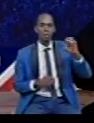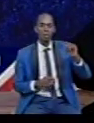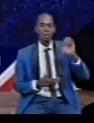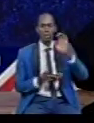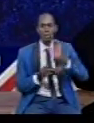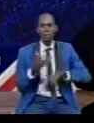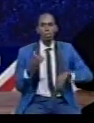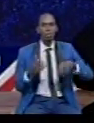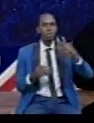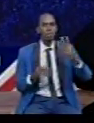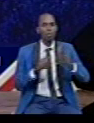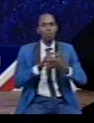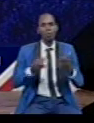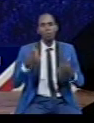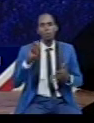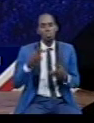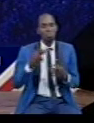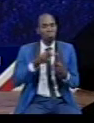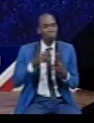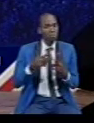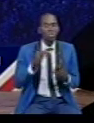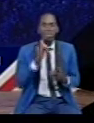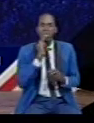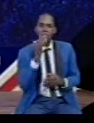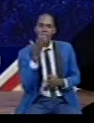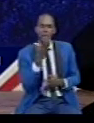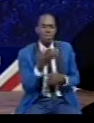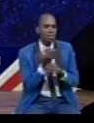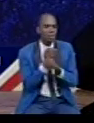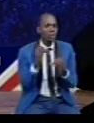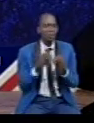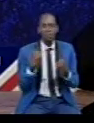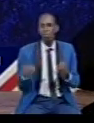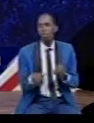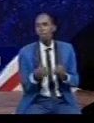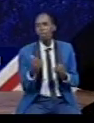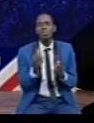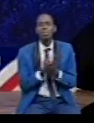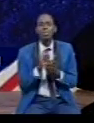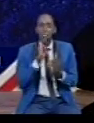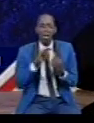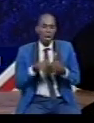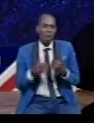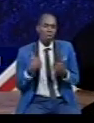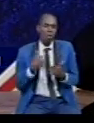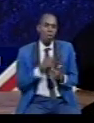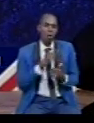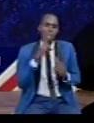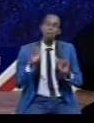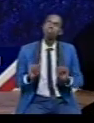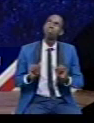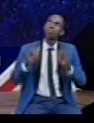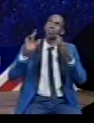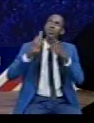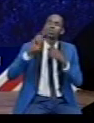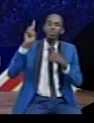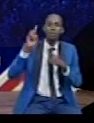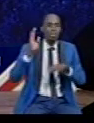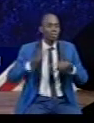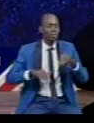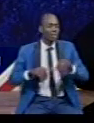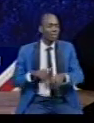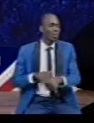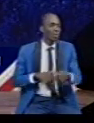12. Neither is there salvation in any other. That's why we're devoted to him rather than to